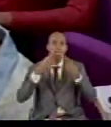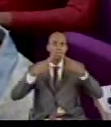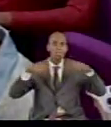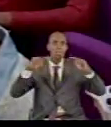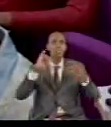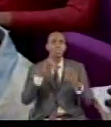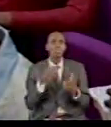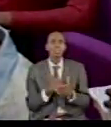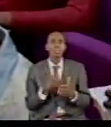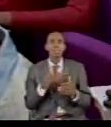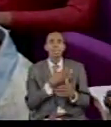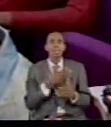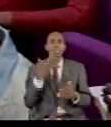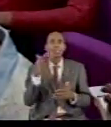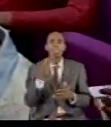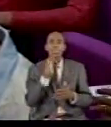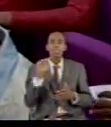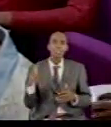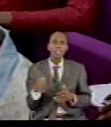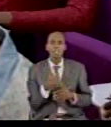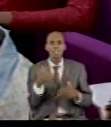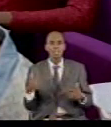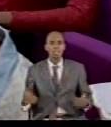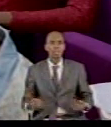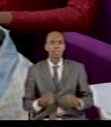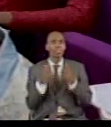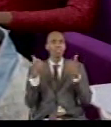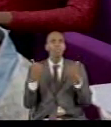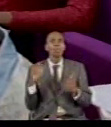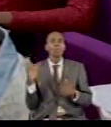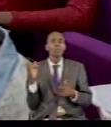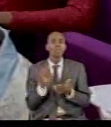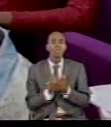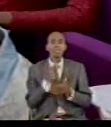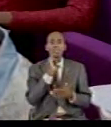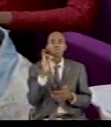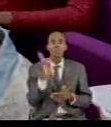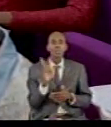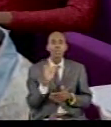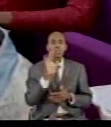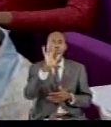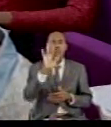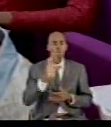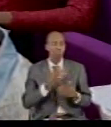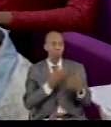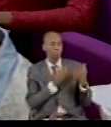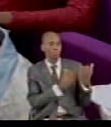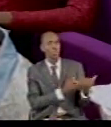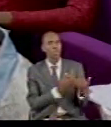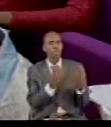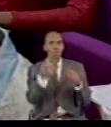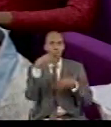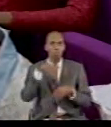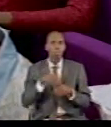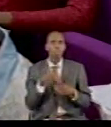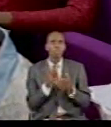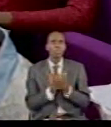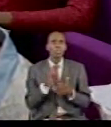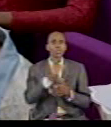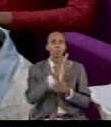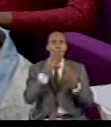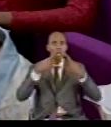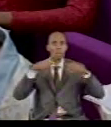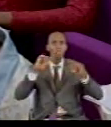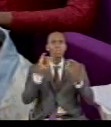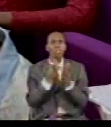any challenge, that's where the boldness comes in. That you declare the truth of the word